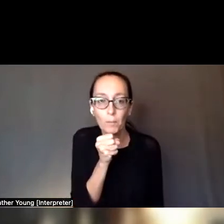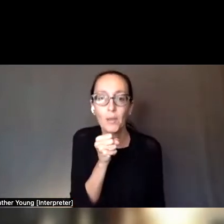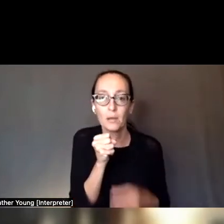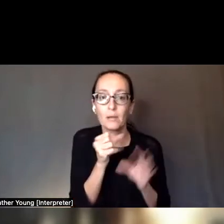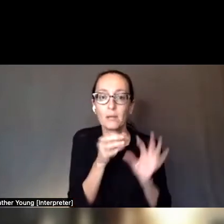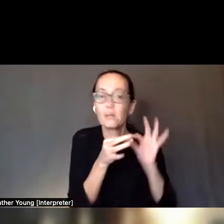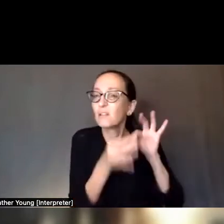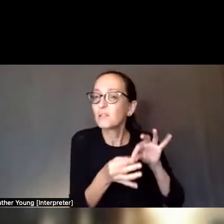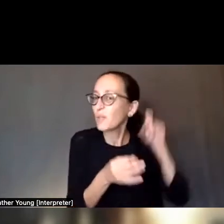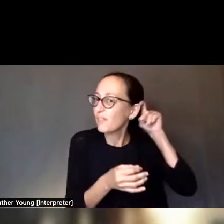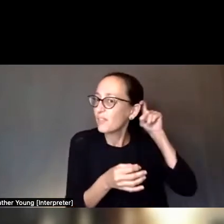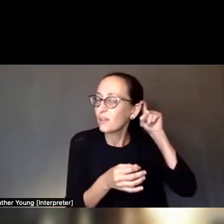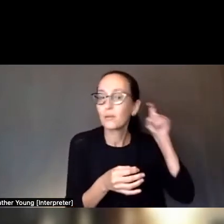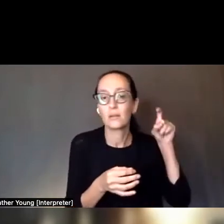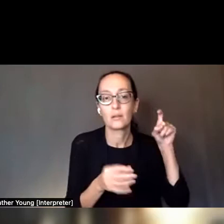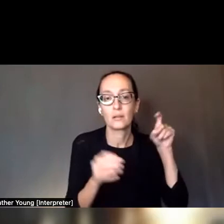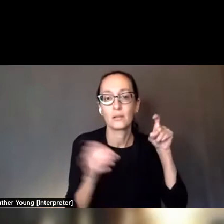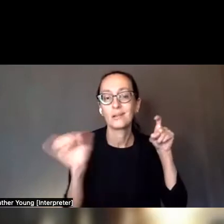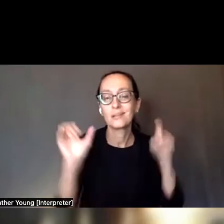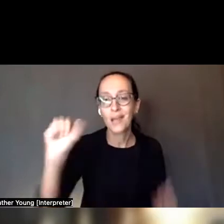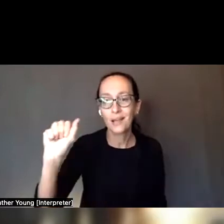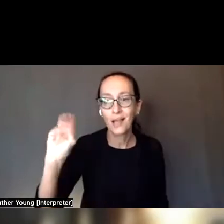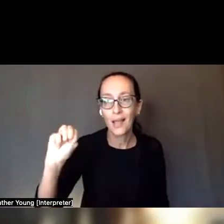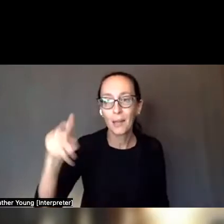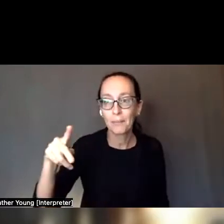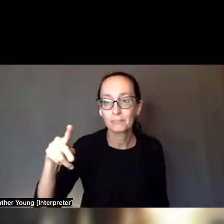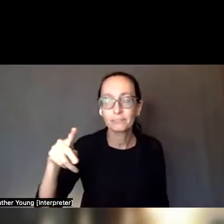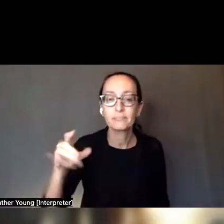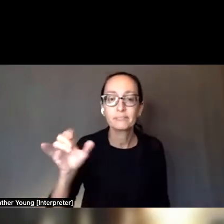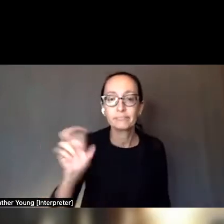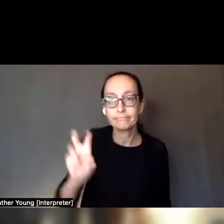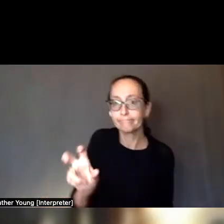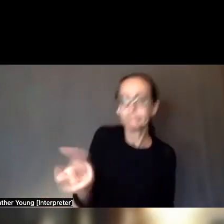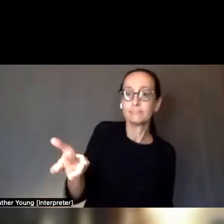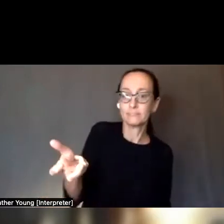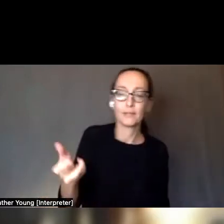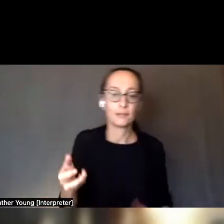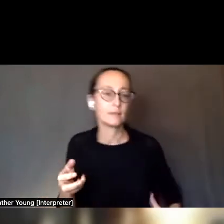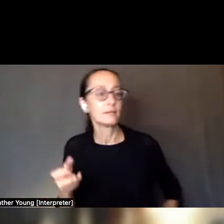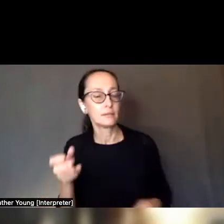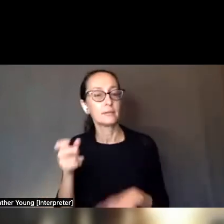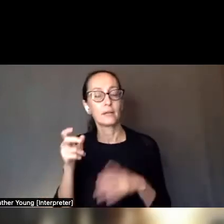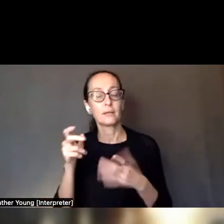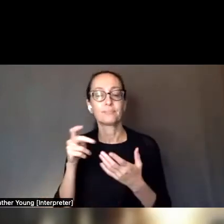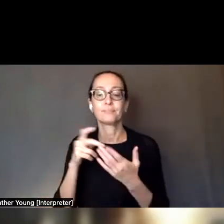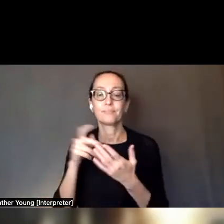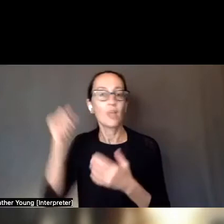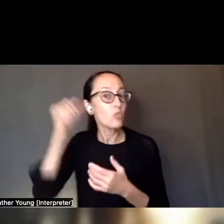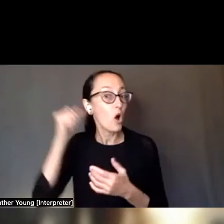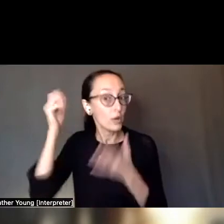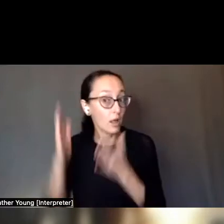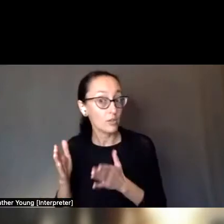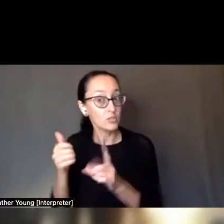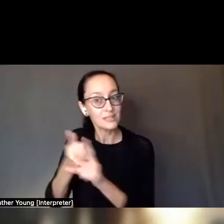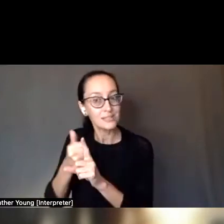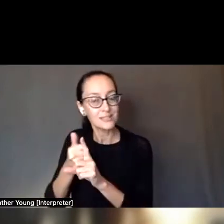here. It's amplified, and then there's a program that the audiologist has set inside of